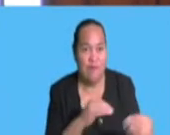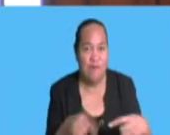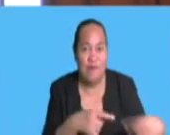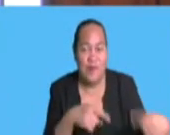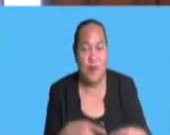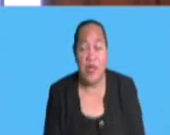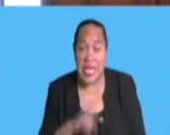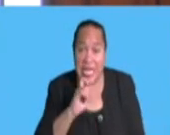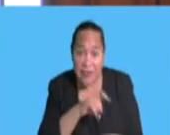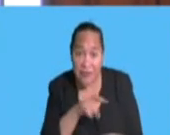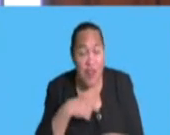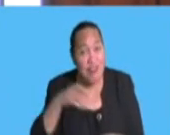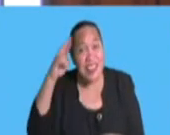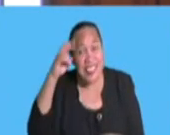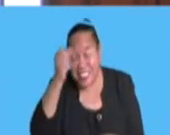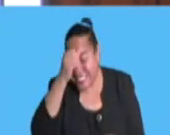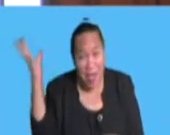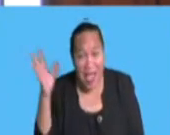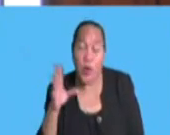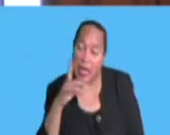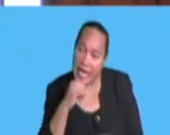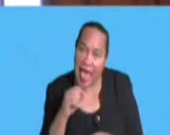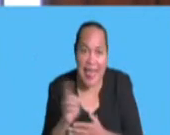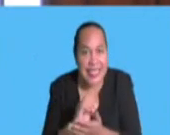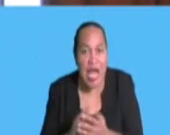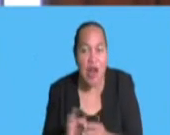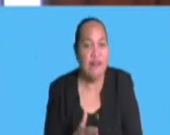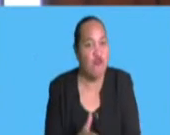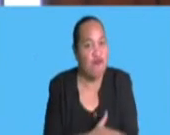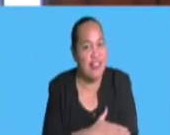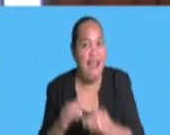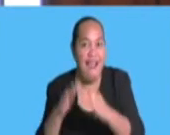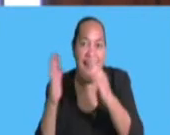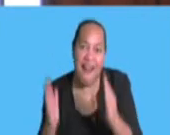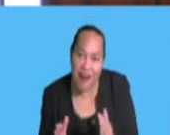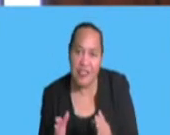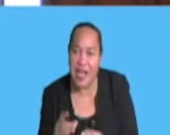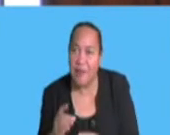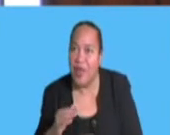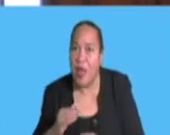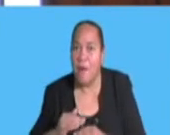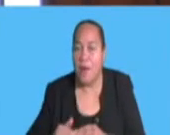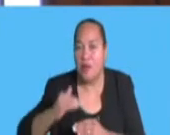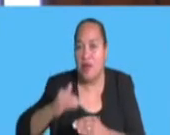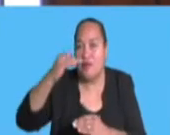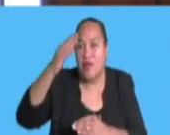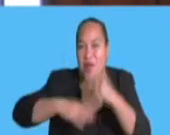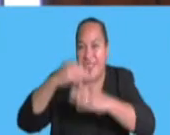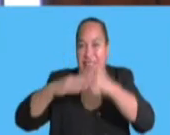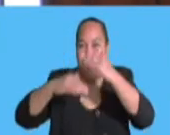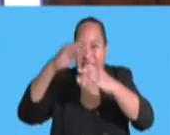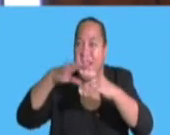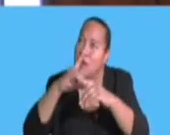if we got really smart, we might even able to design green homes and apartment buildings that qualify